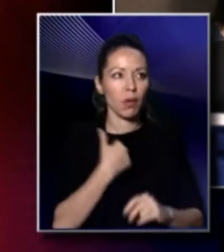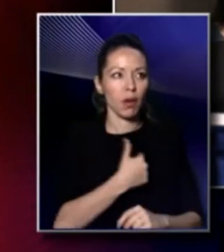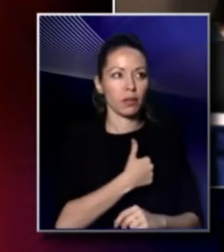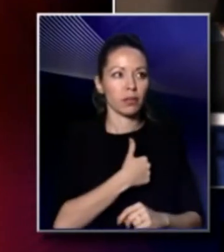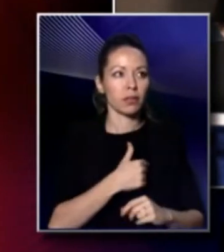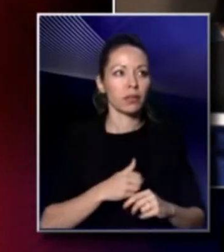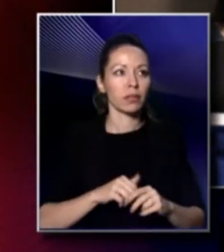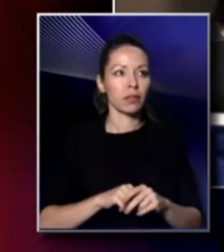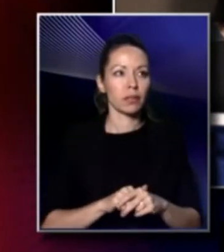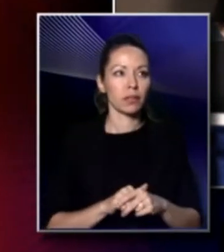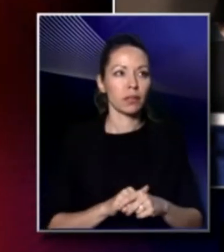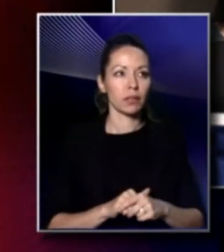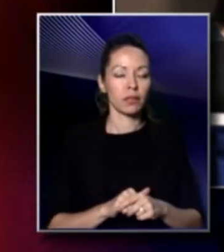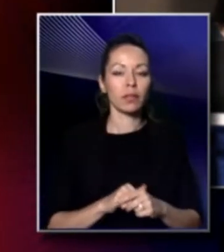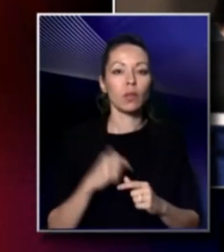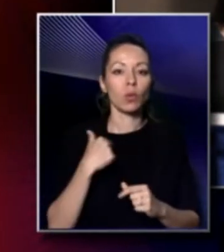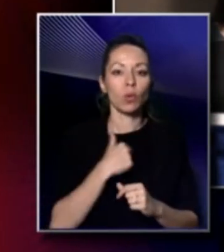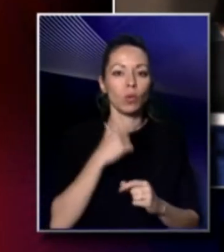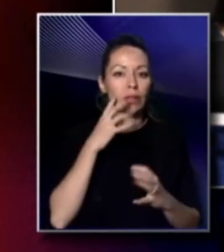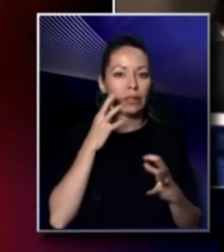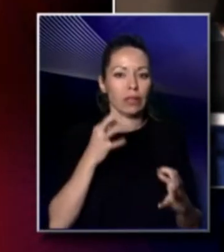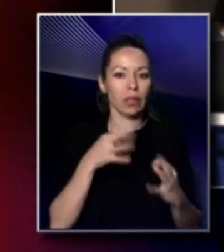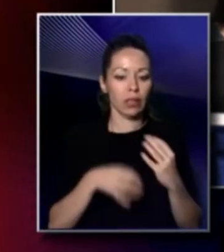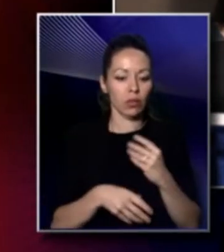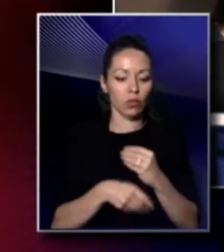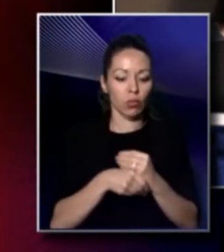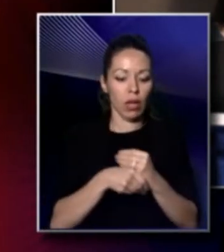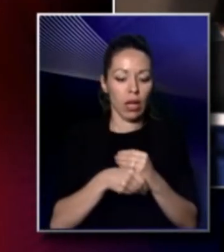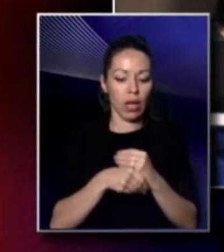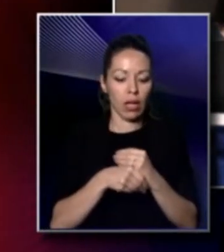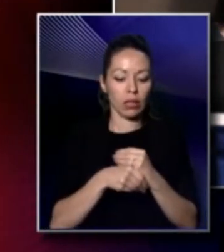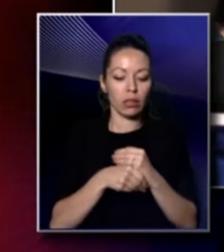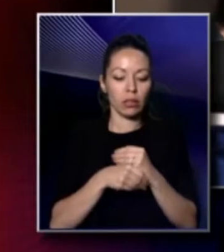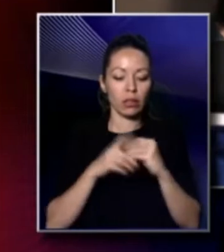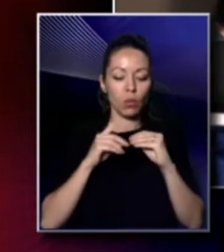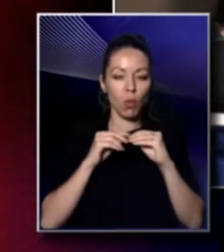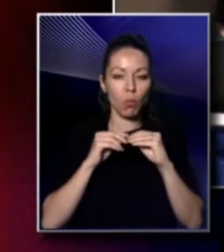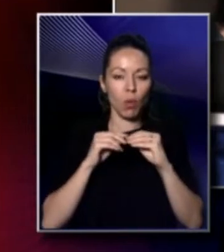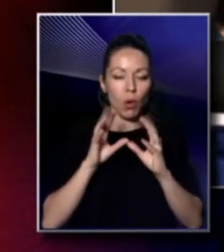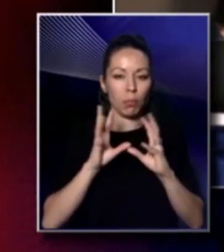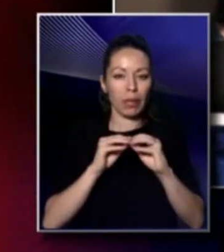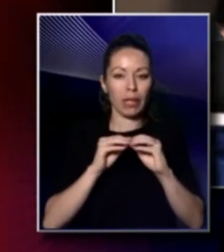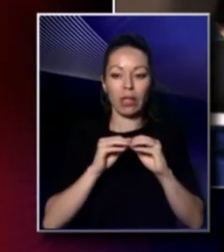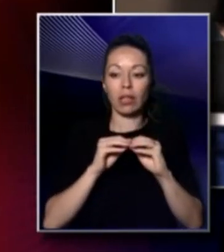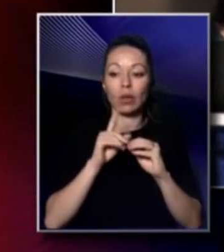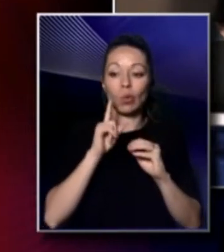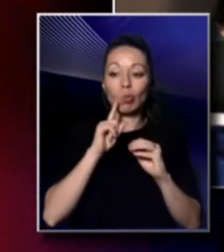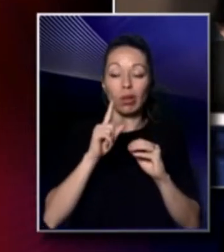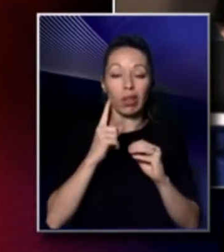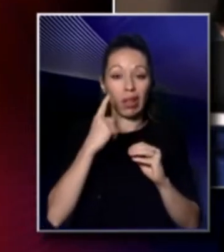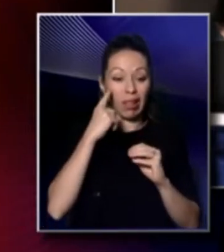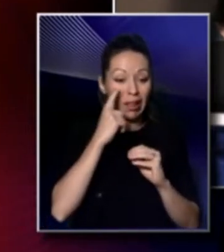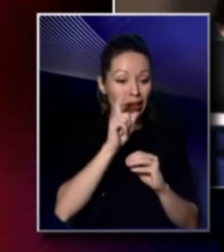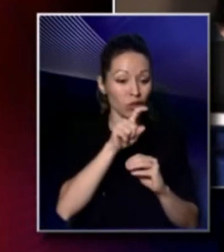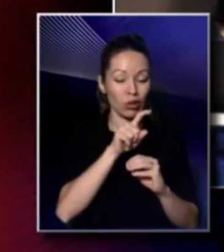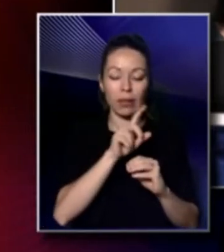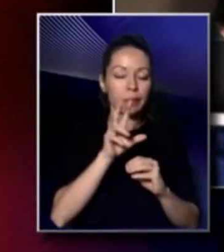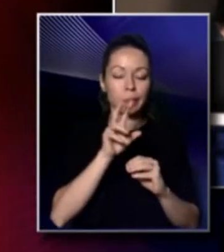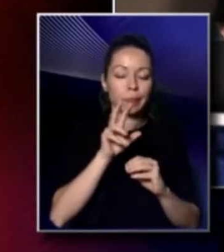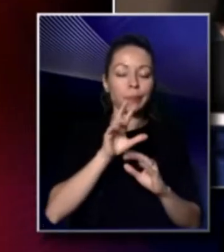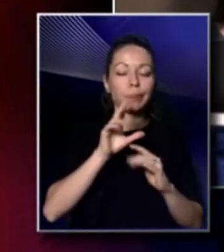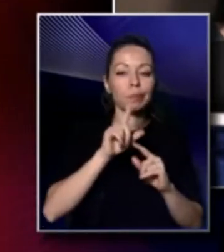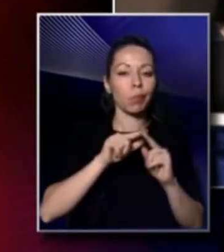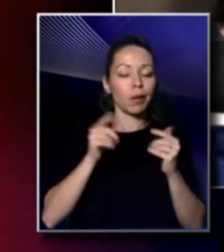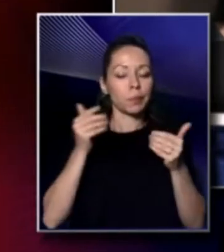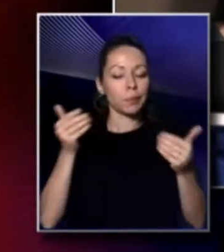We decided to add an extra meeting that we weren't planning on originally for March 30th. And